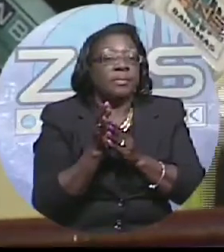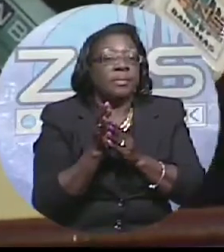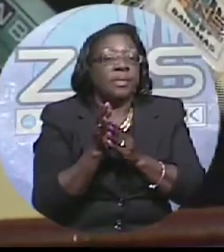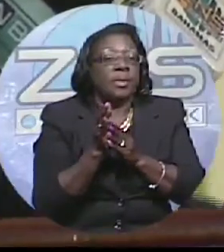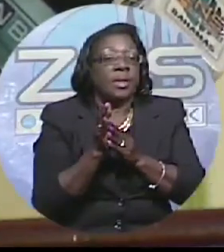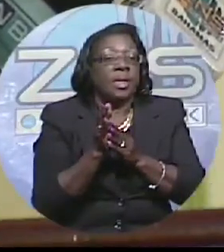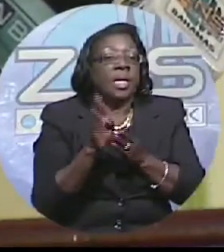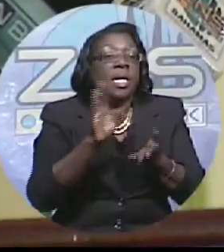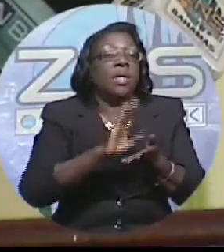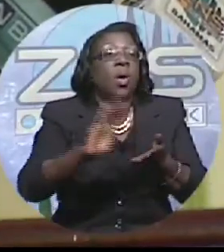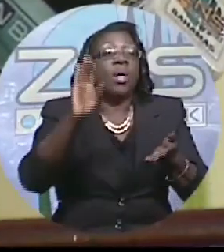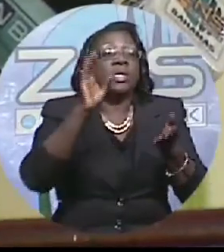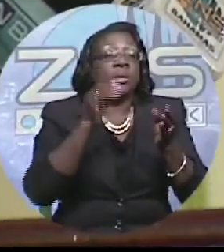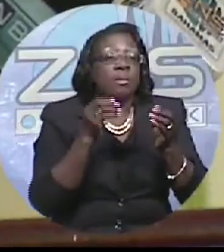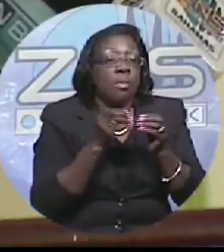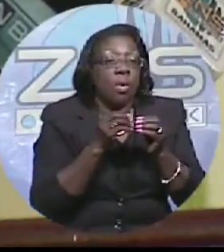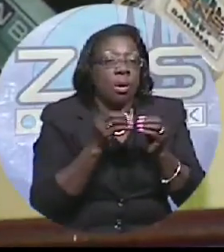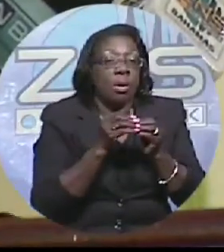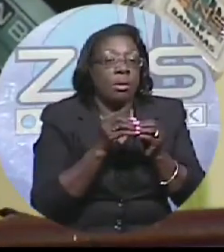it costs more.